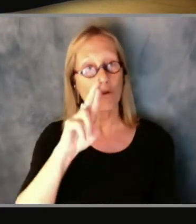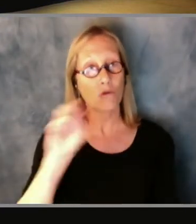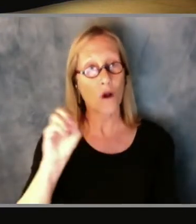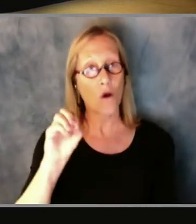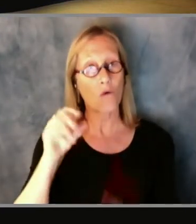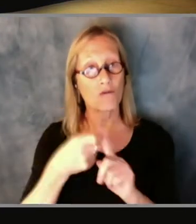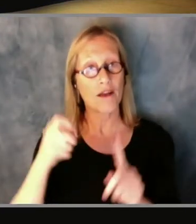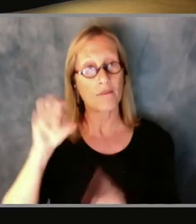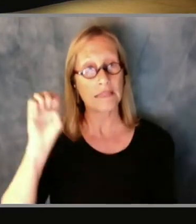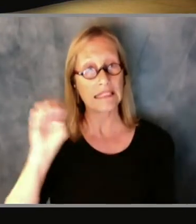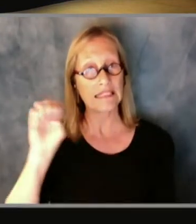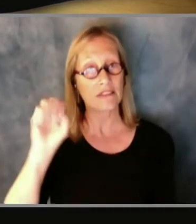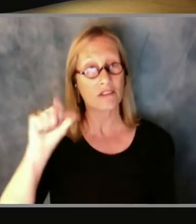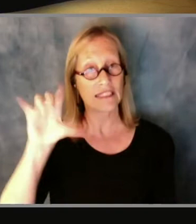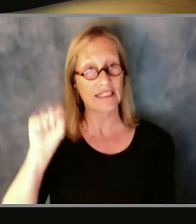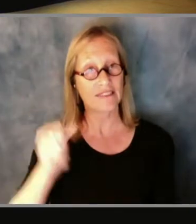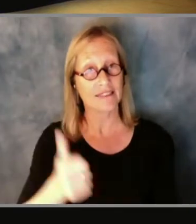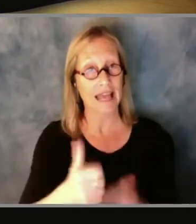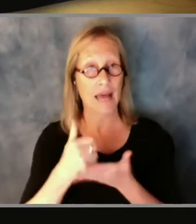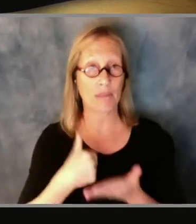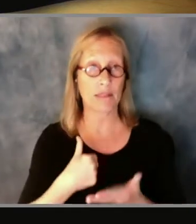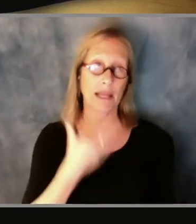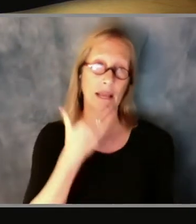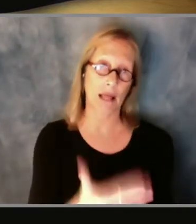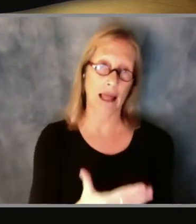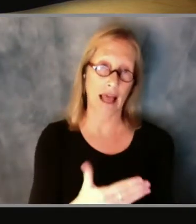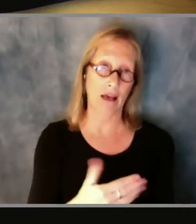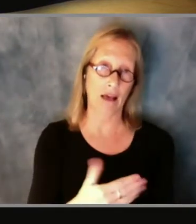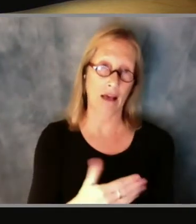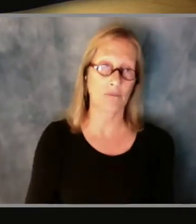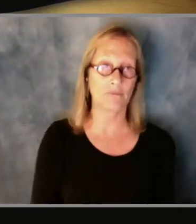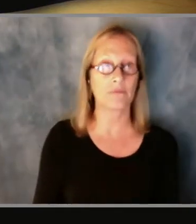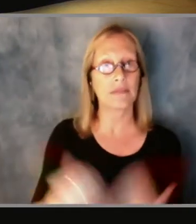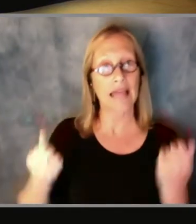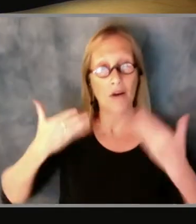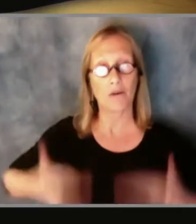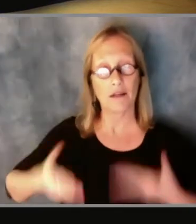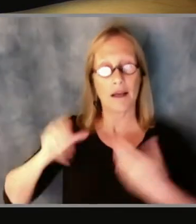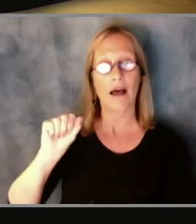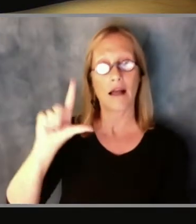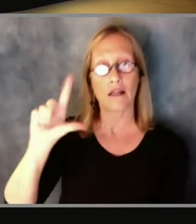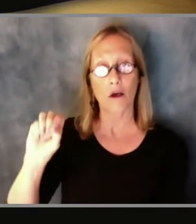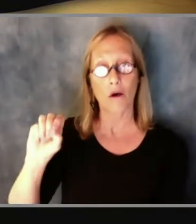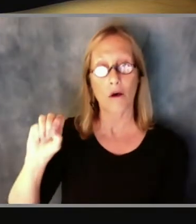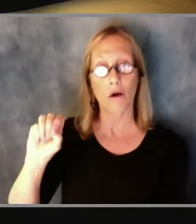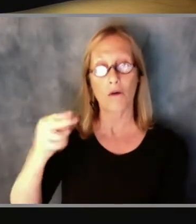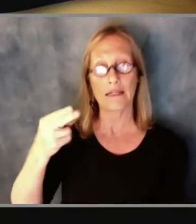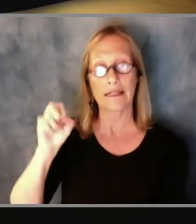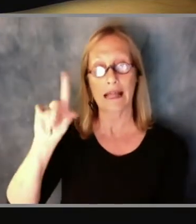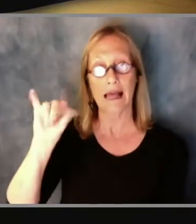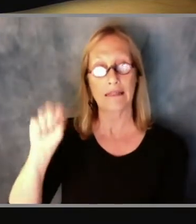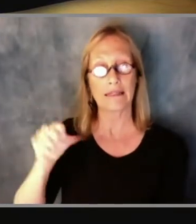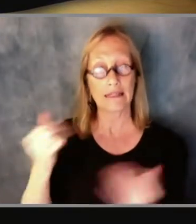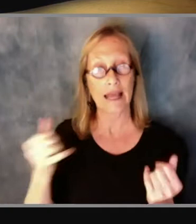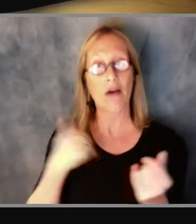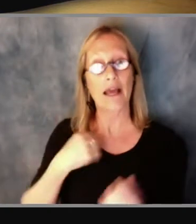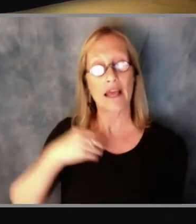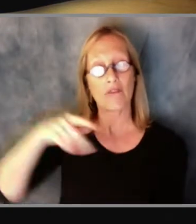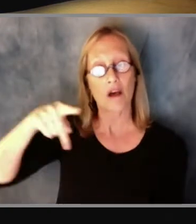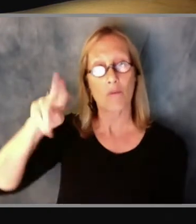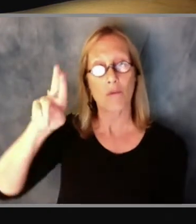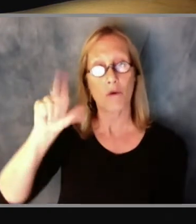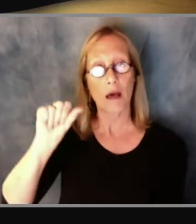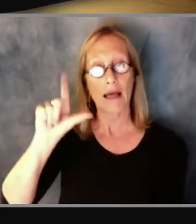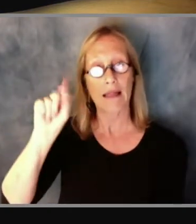Mahalo. This is Alohilani. Yes, I have Pualani from Ohana Support Services here